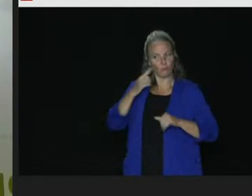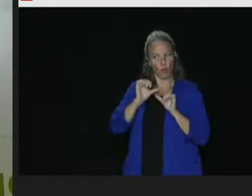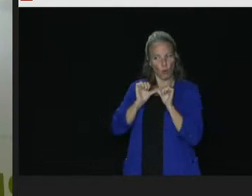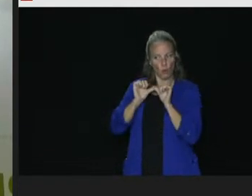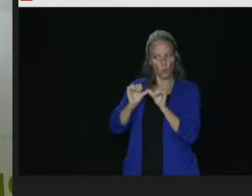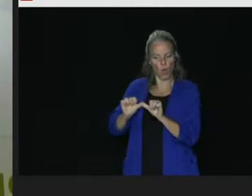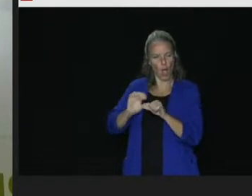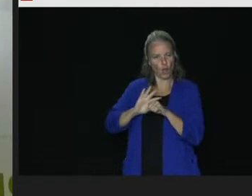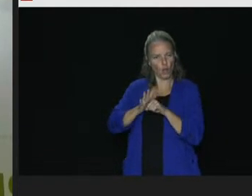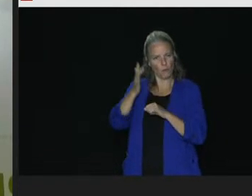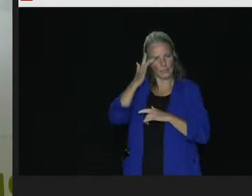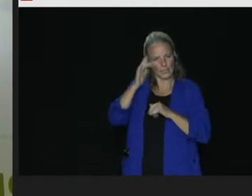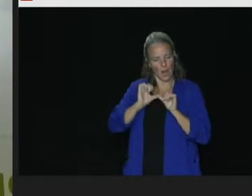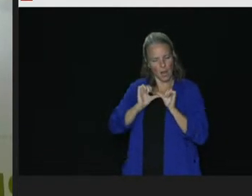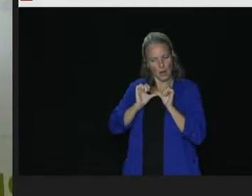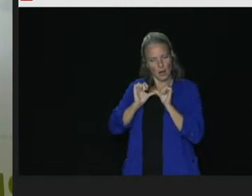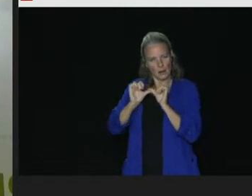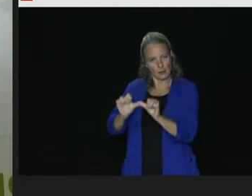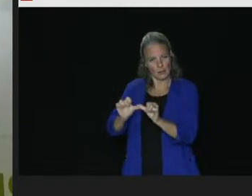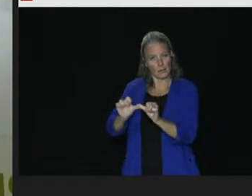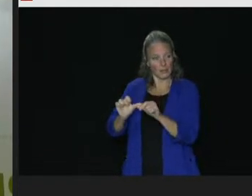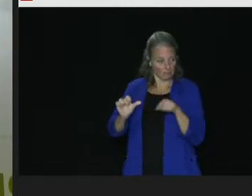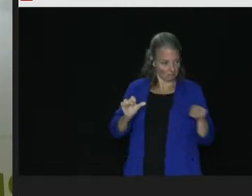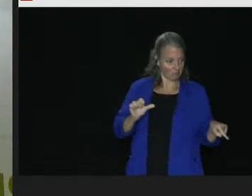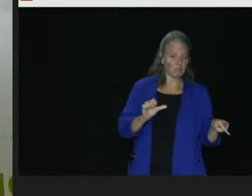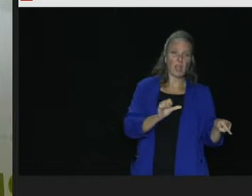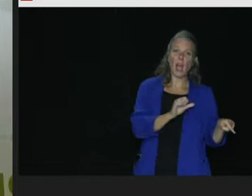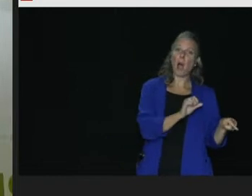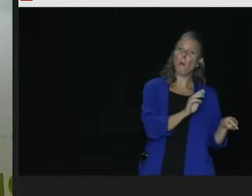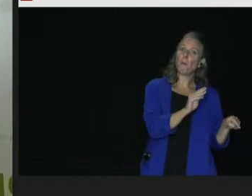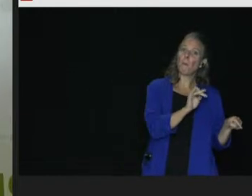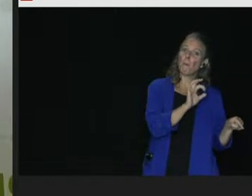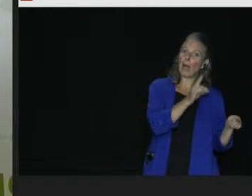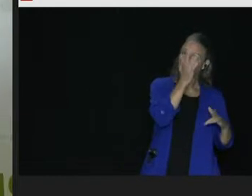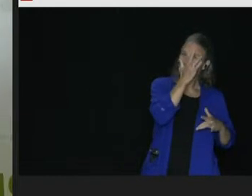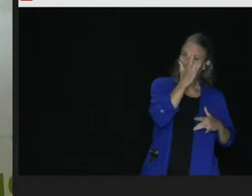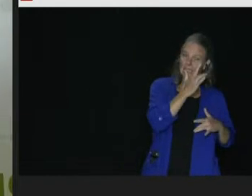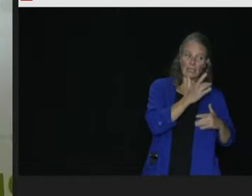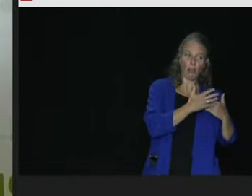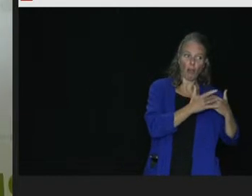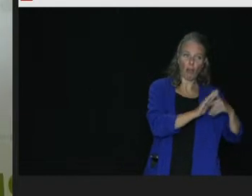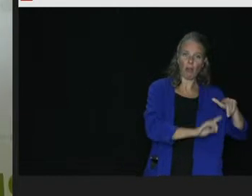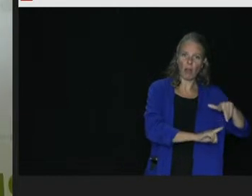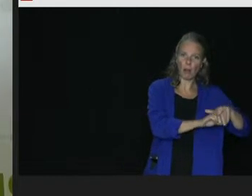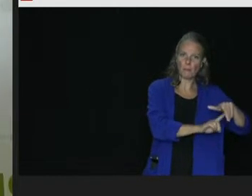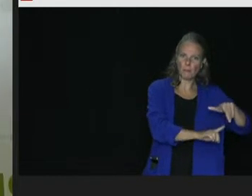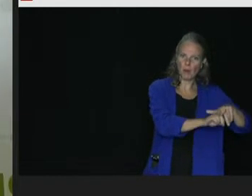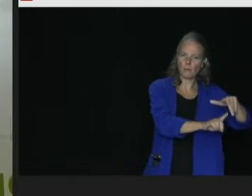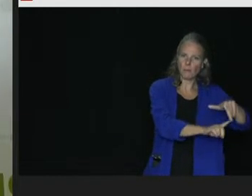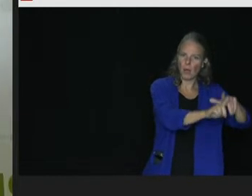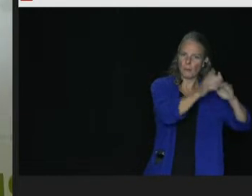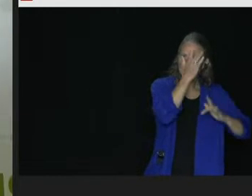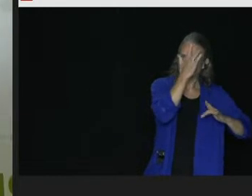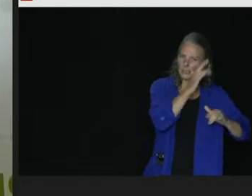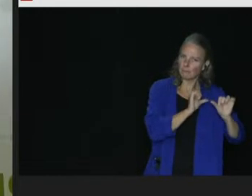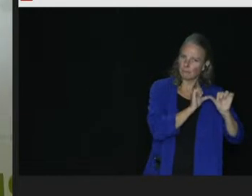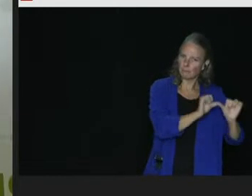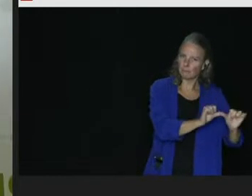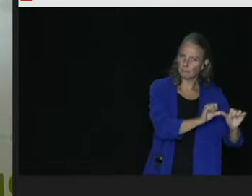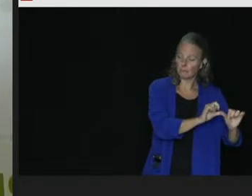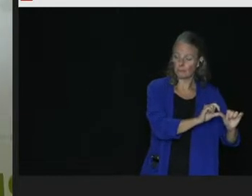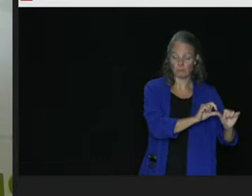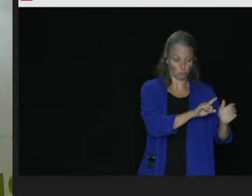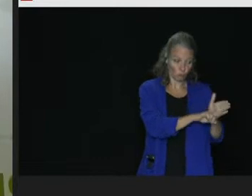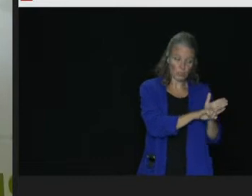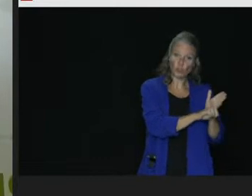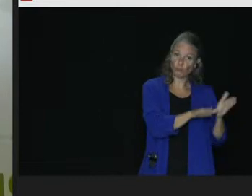consequences and symptoms can occur even after a mild illness, that will have to be monitored very carefully. But I think the pediatric